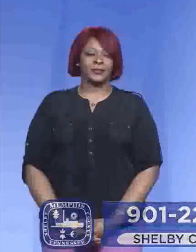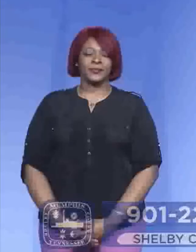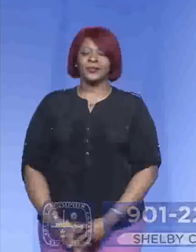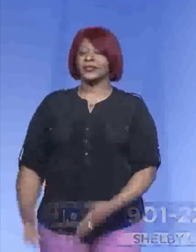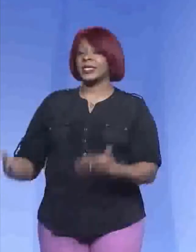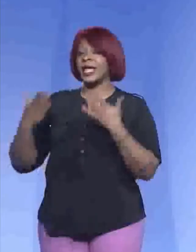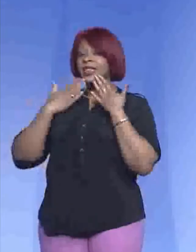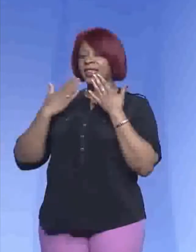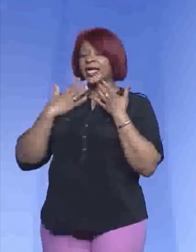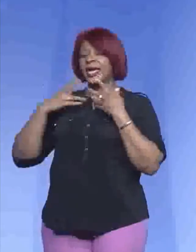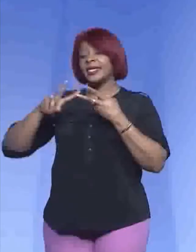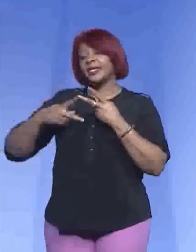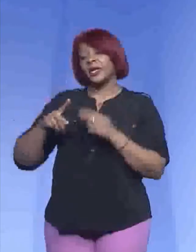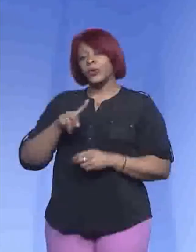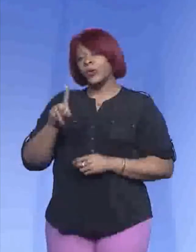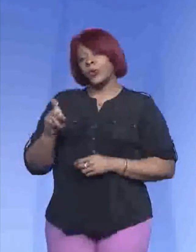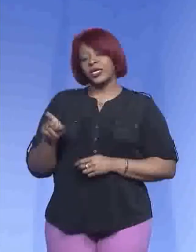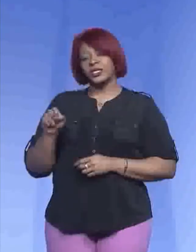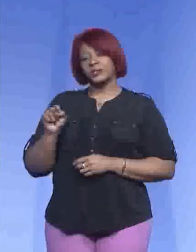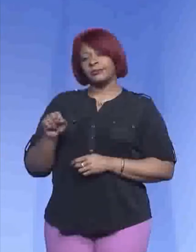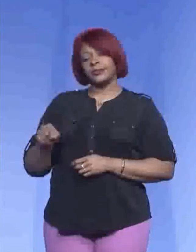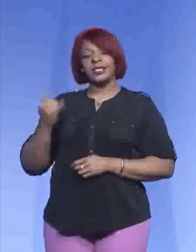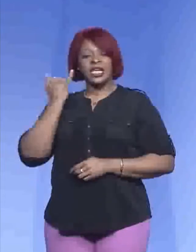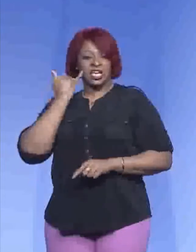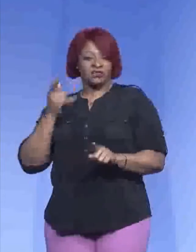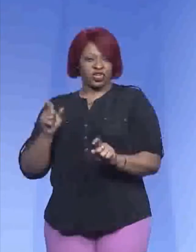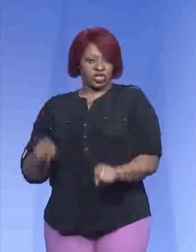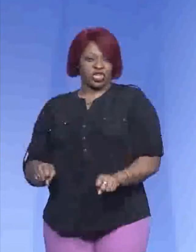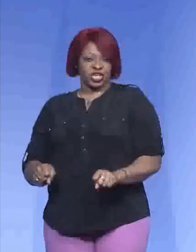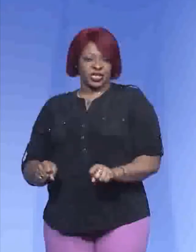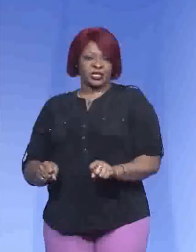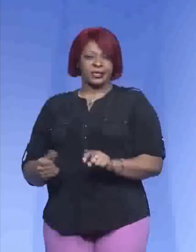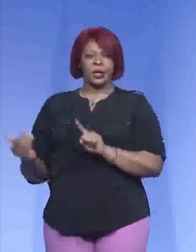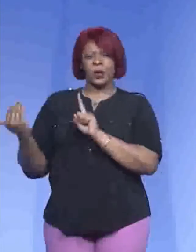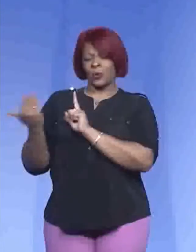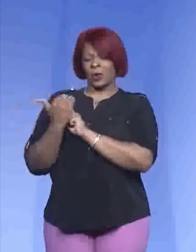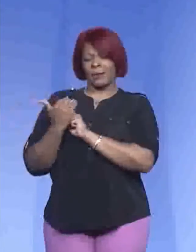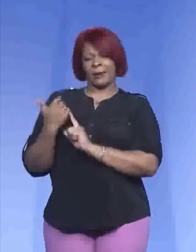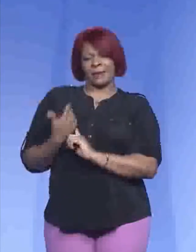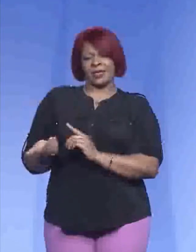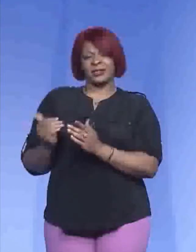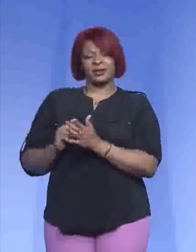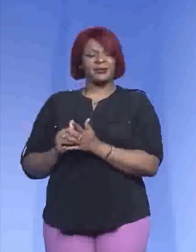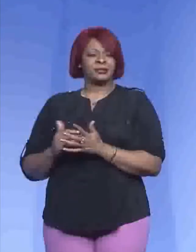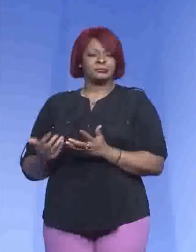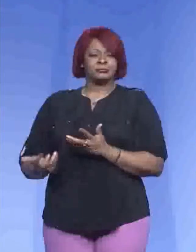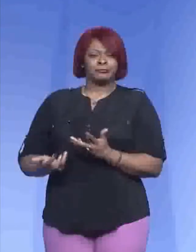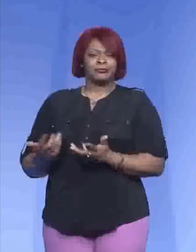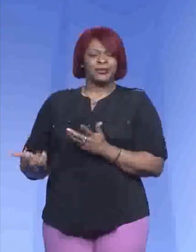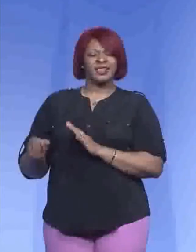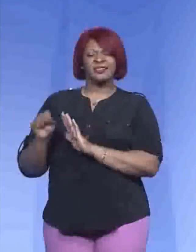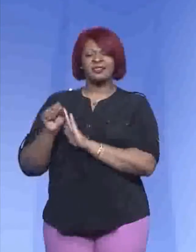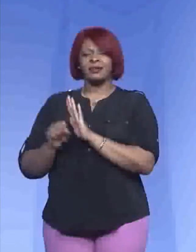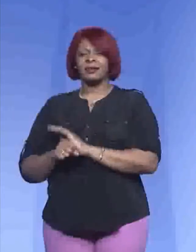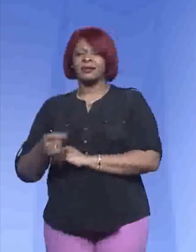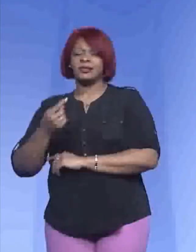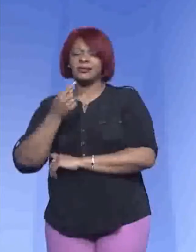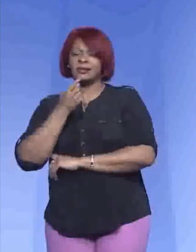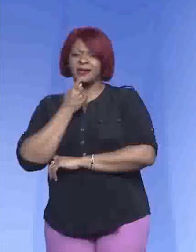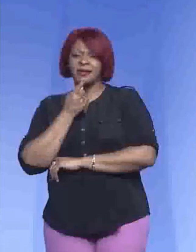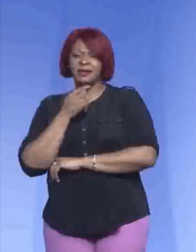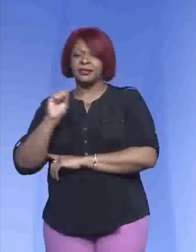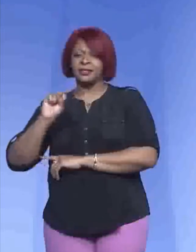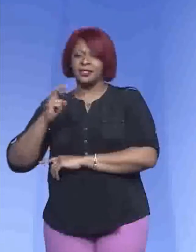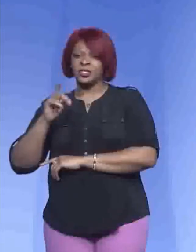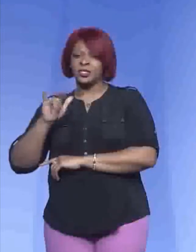Thank you. And my second question, if you could again remind me so The state said that the